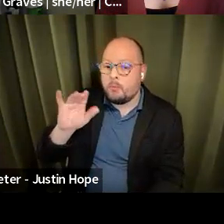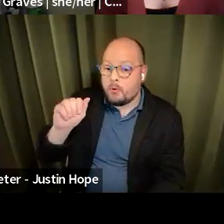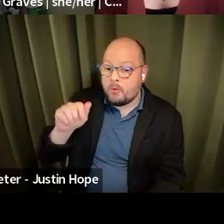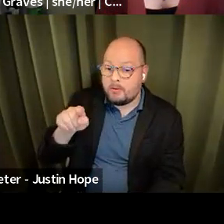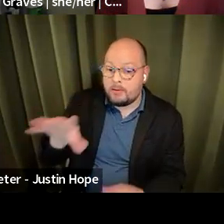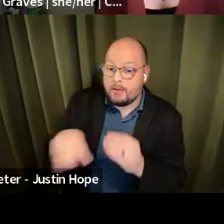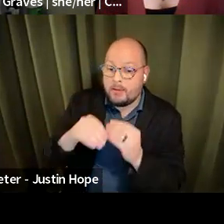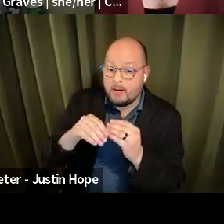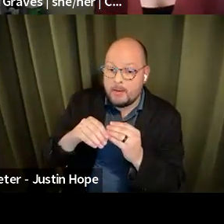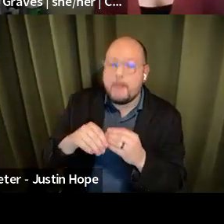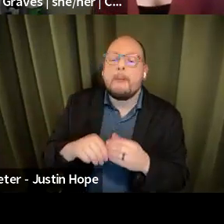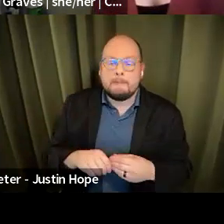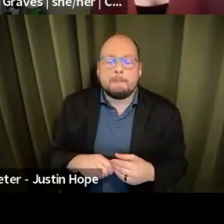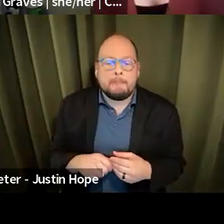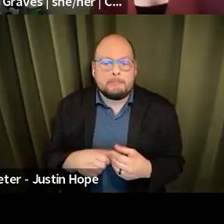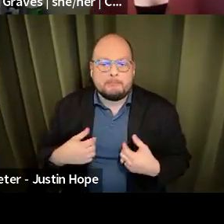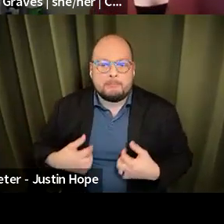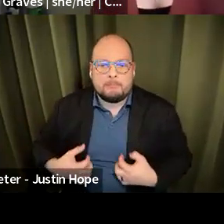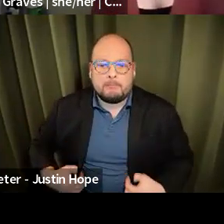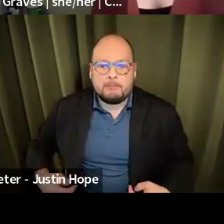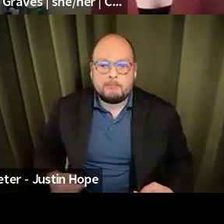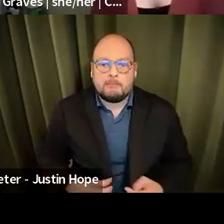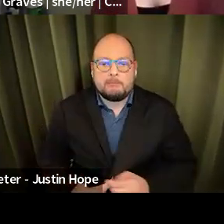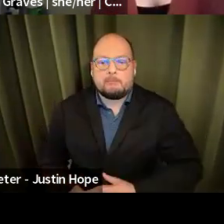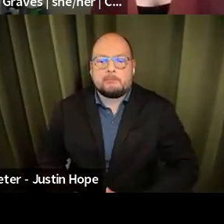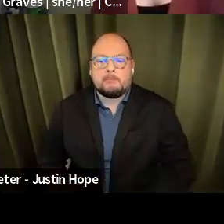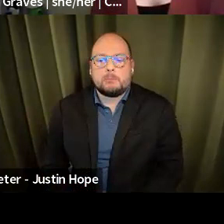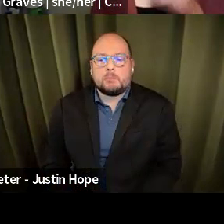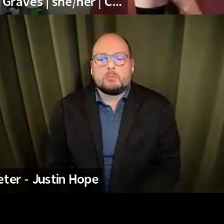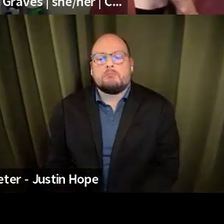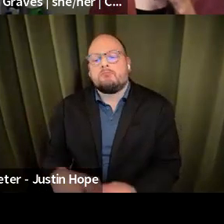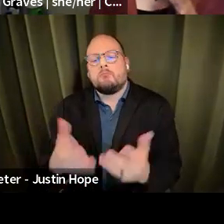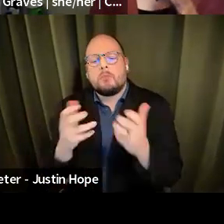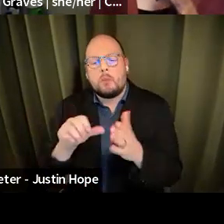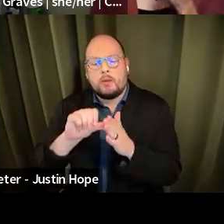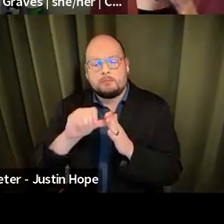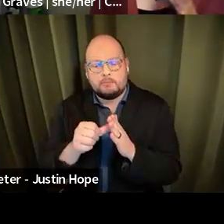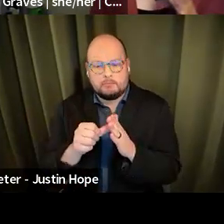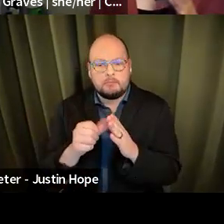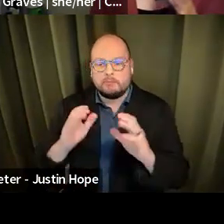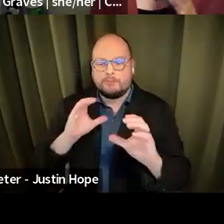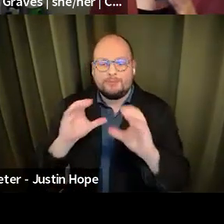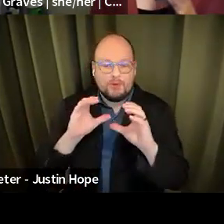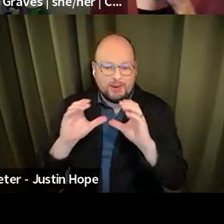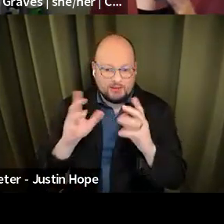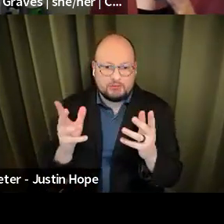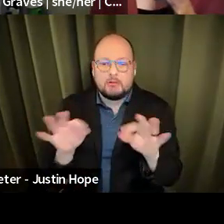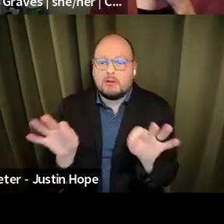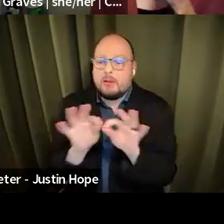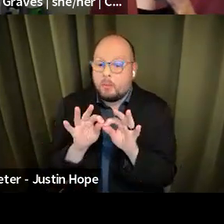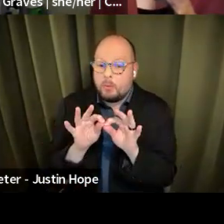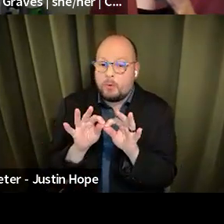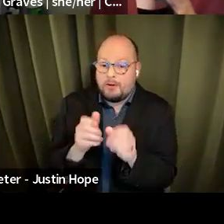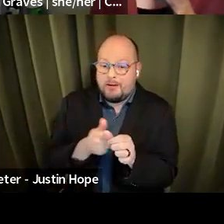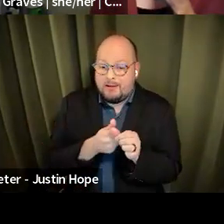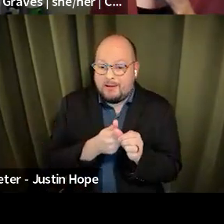So I think that where I wanted to also highlight in terms of communications, you know, your compliance and quality